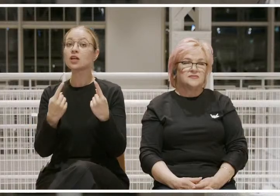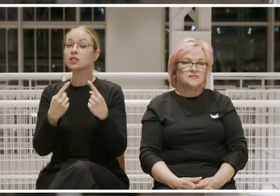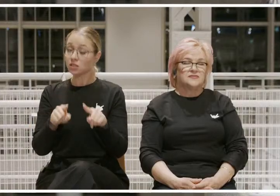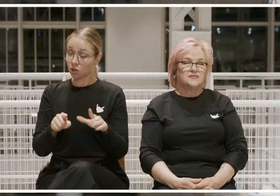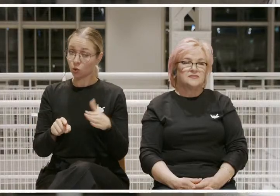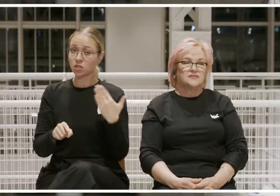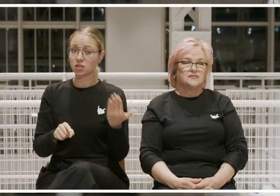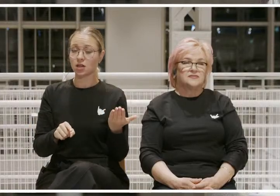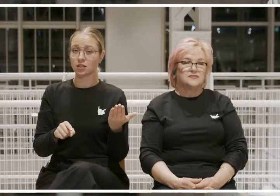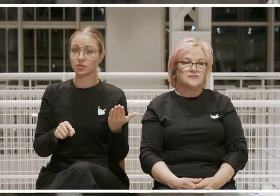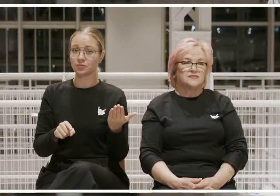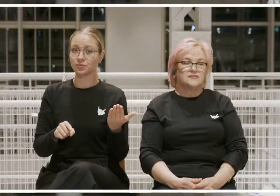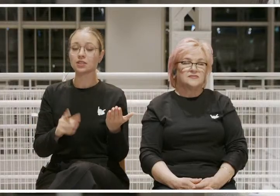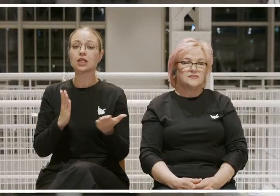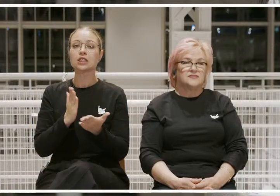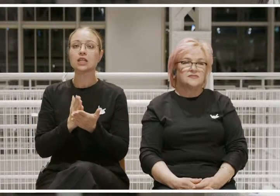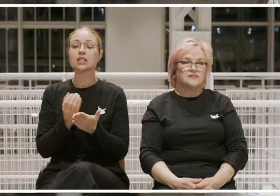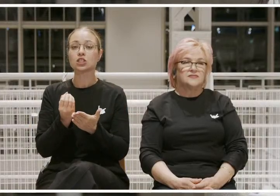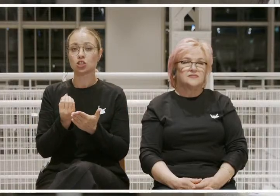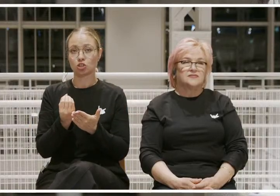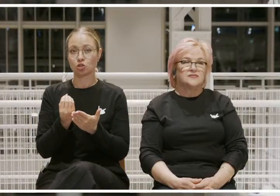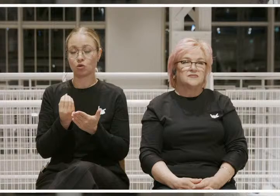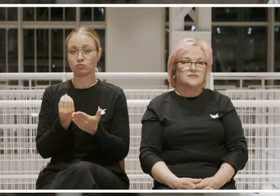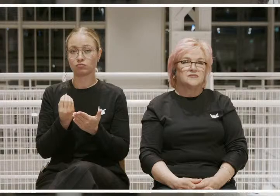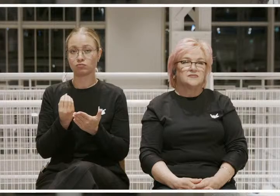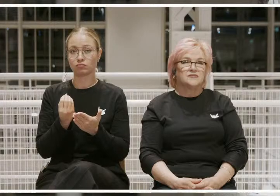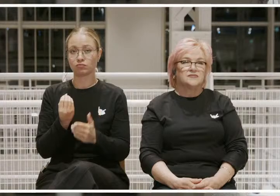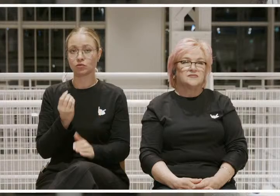like to add that